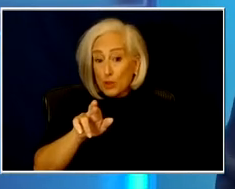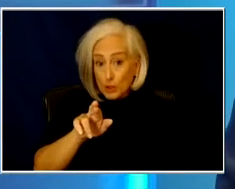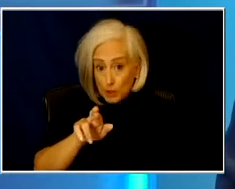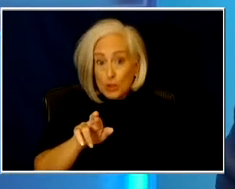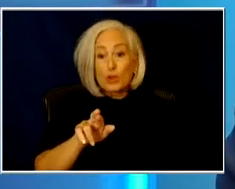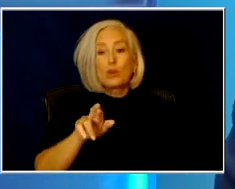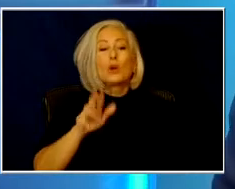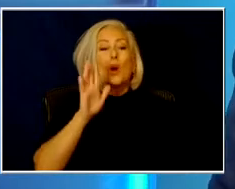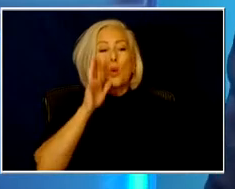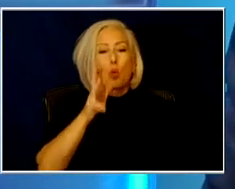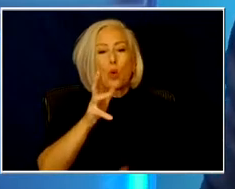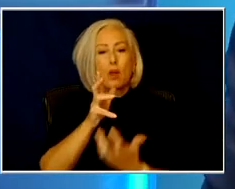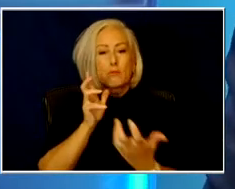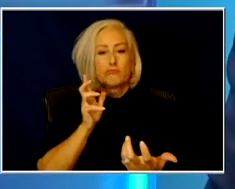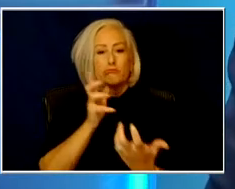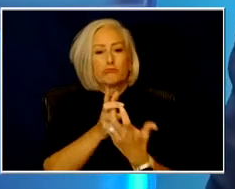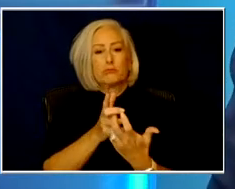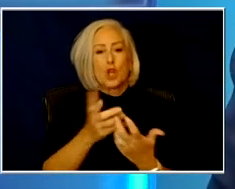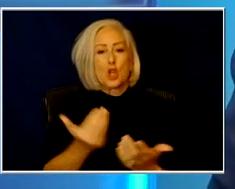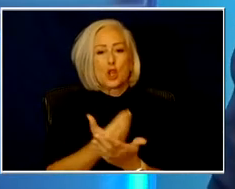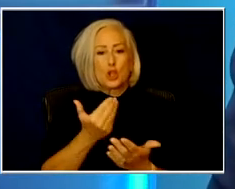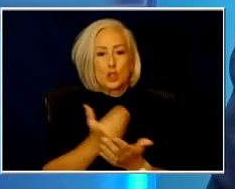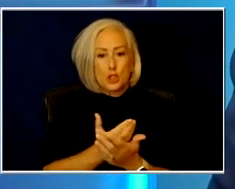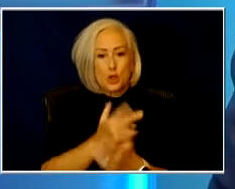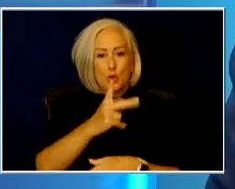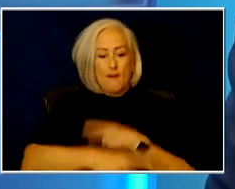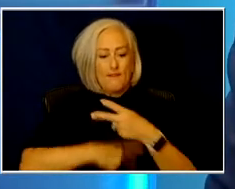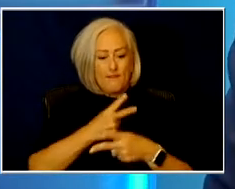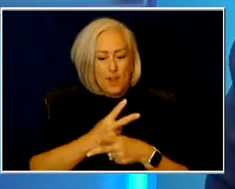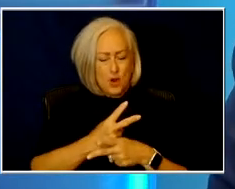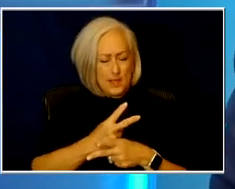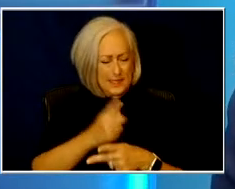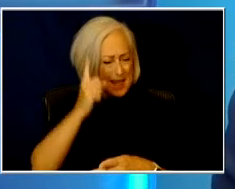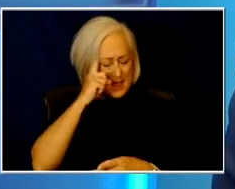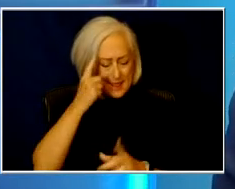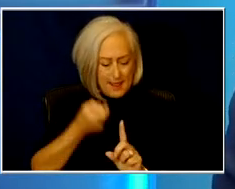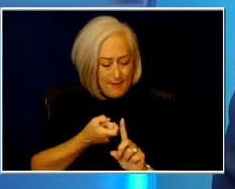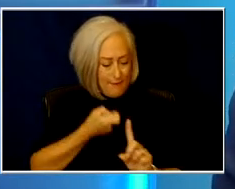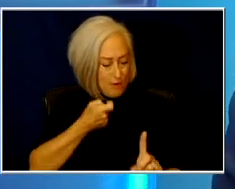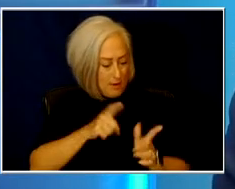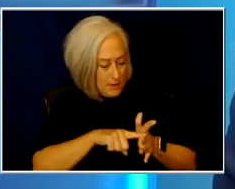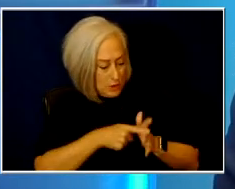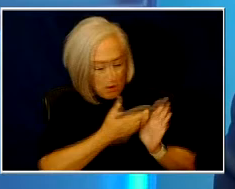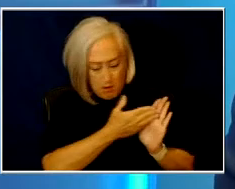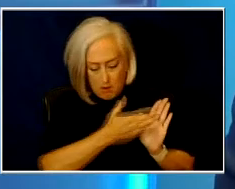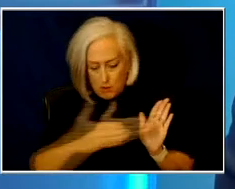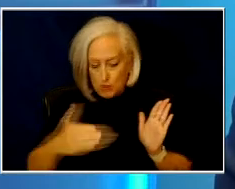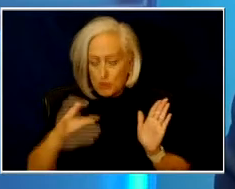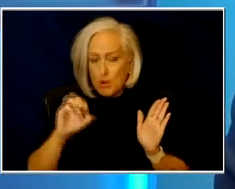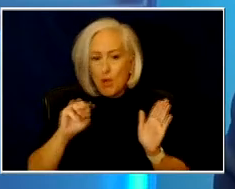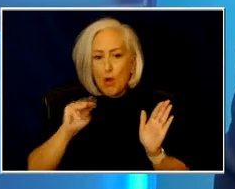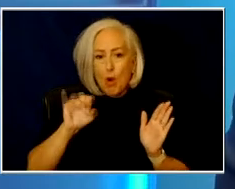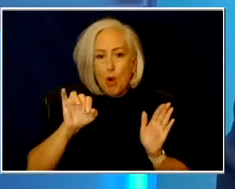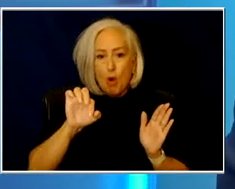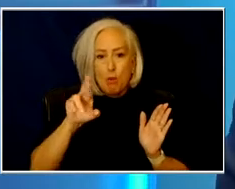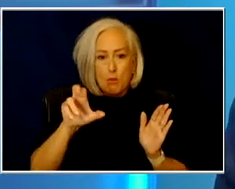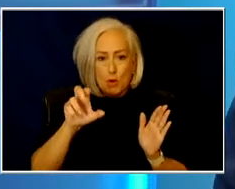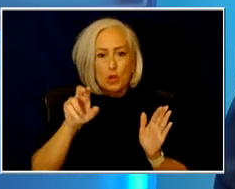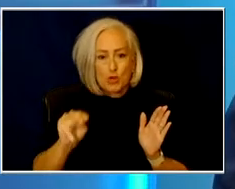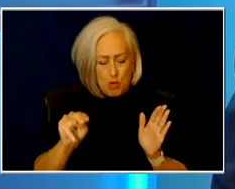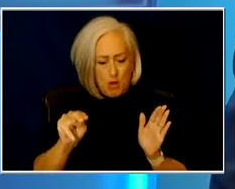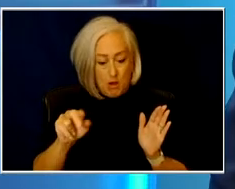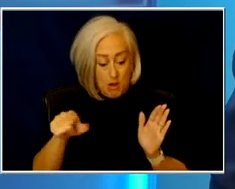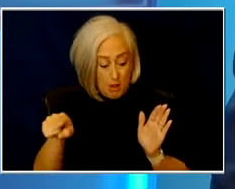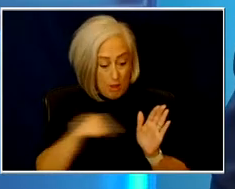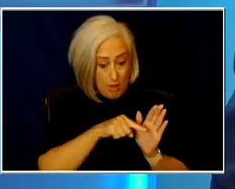variants up through Omicron I believe is where we're able to cover the covered boosters the the newly formulated ones so it